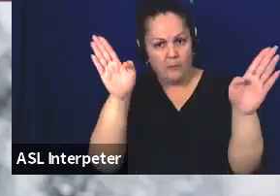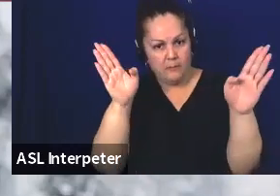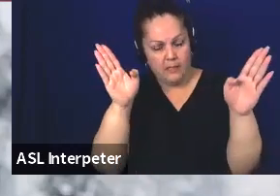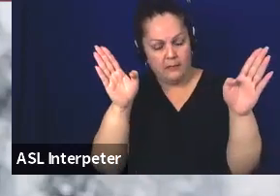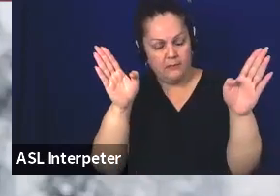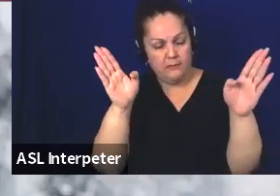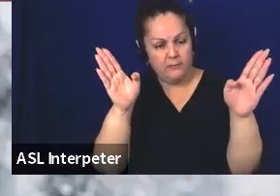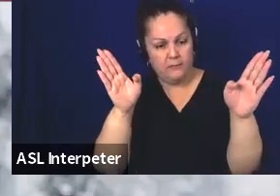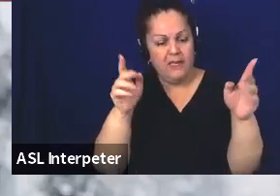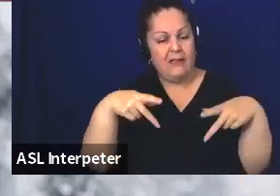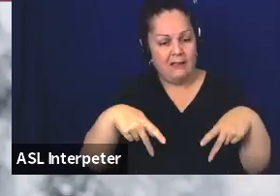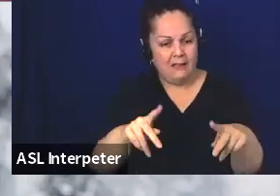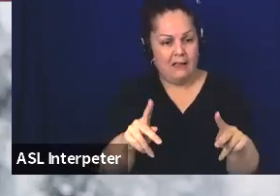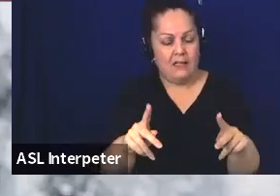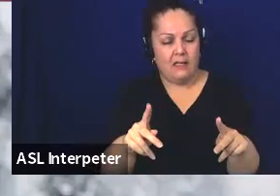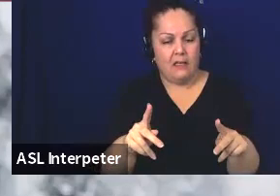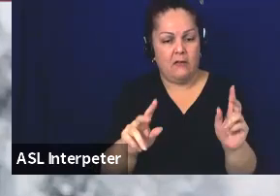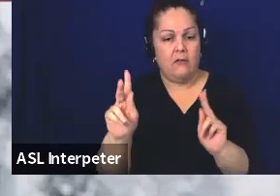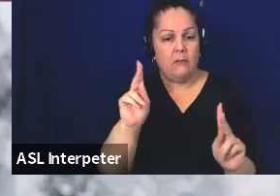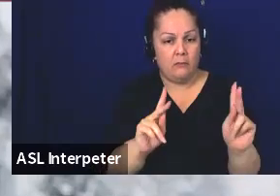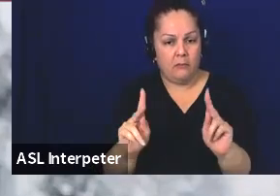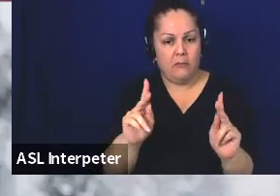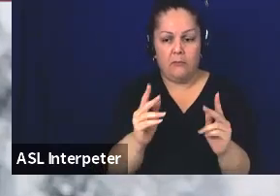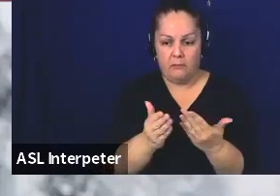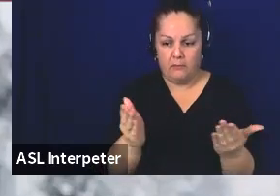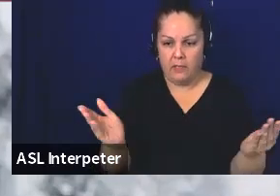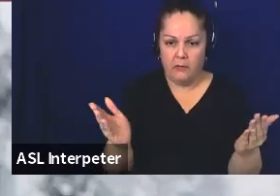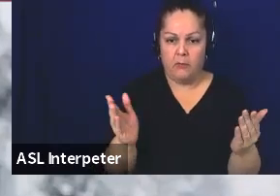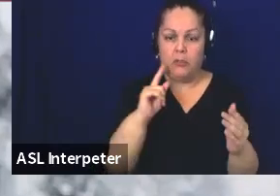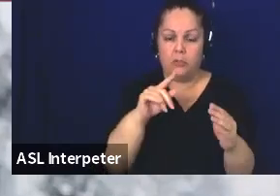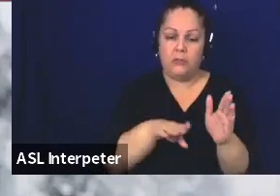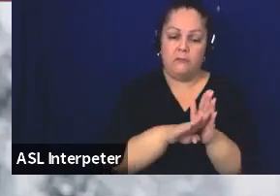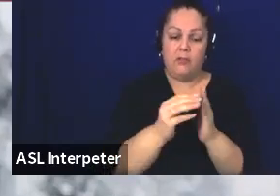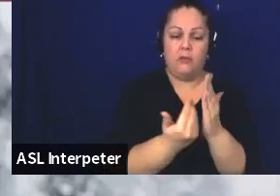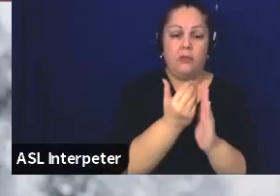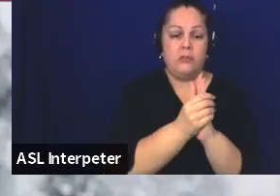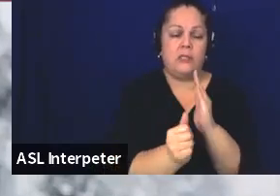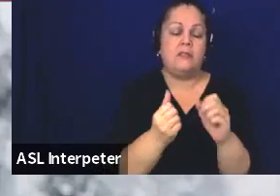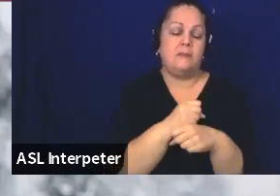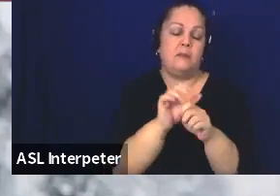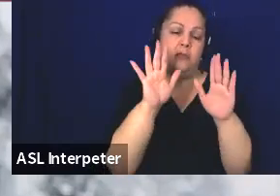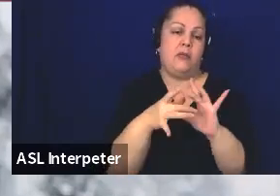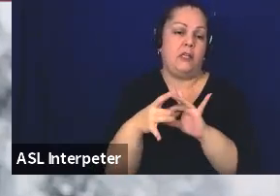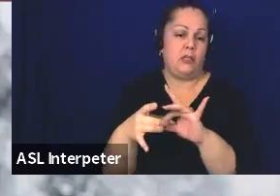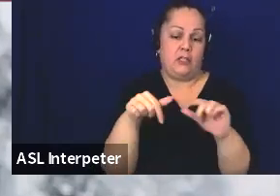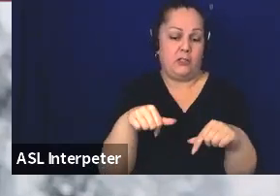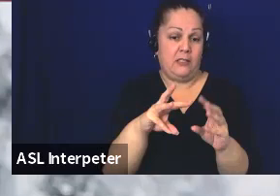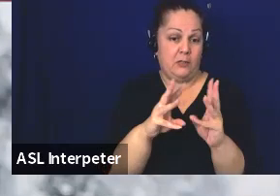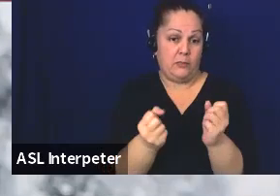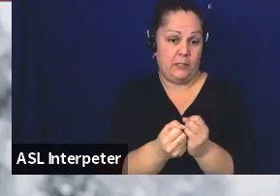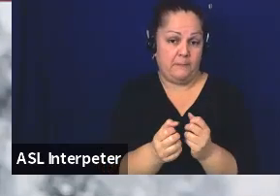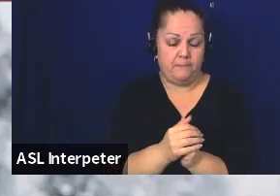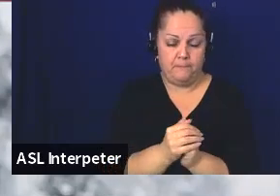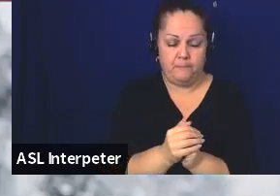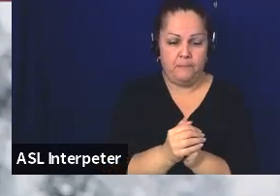and allow people to pick up new skills and make great connections through this webinar. And